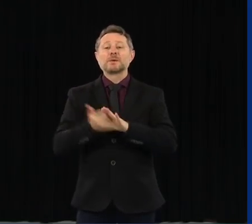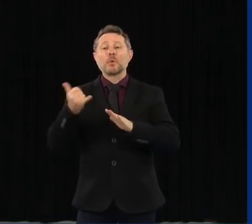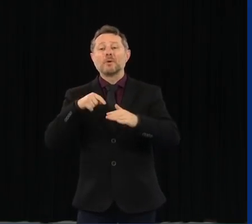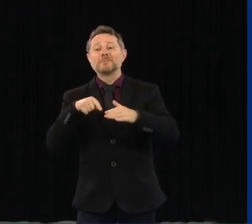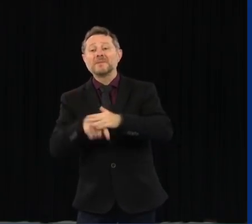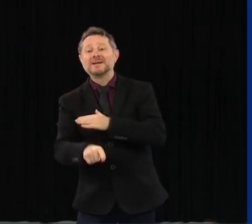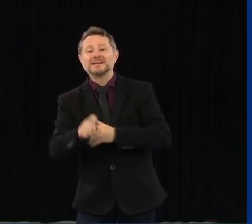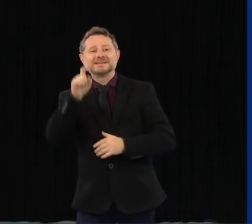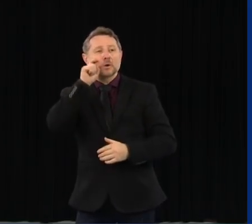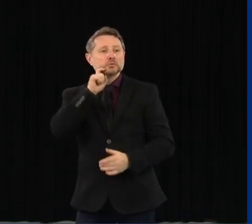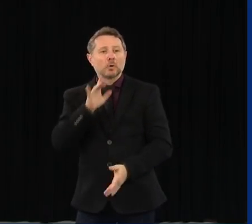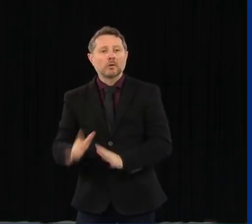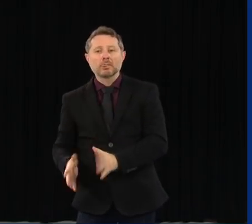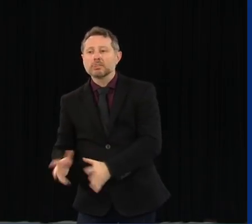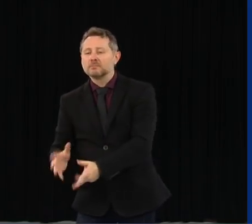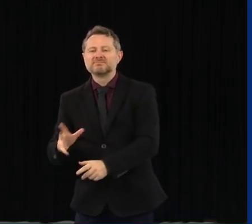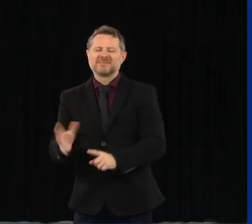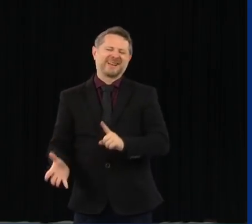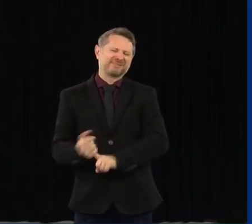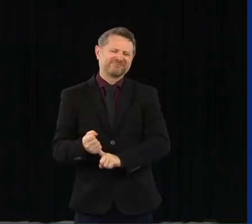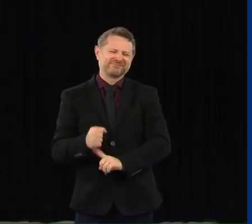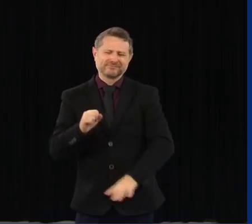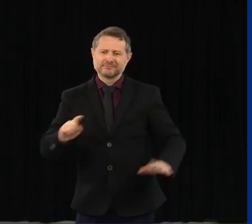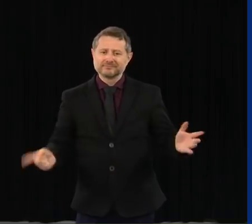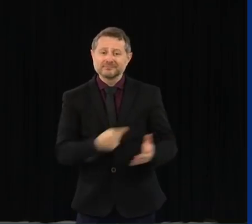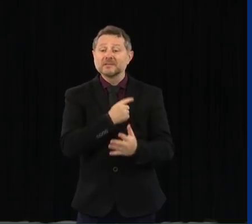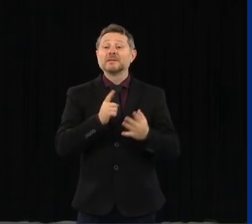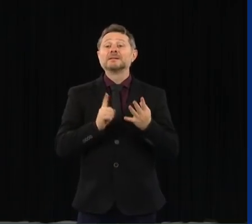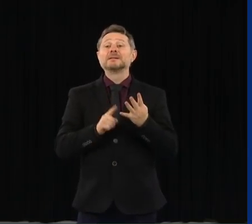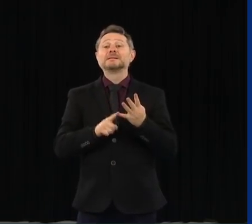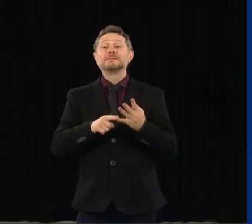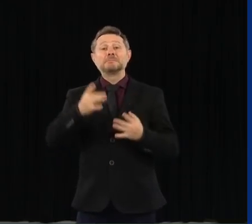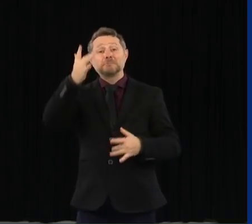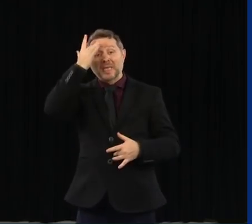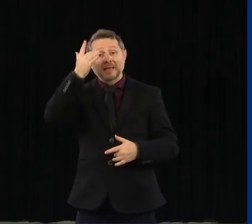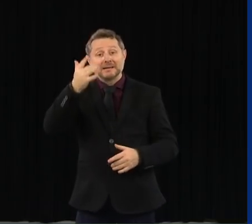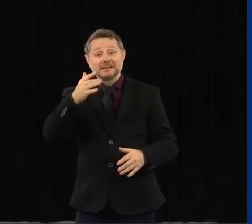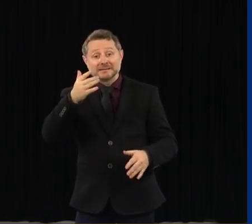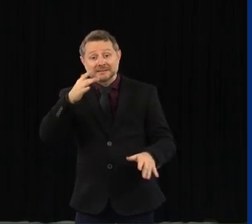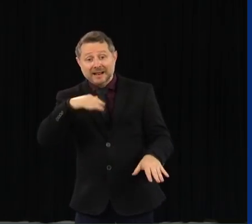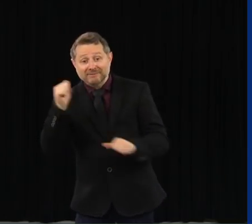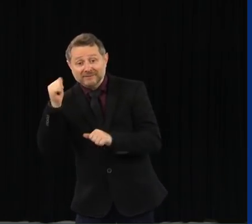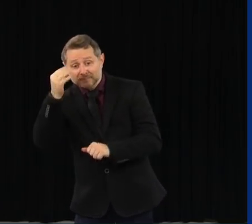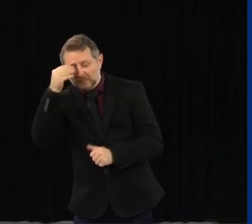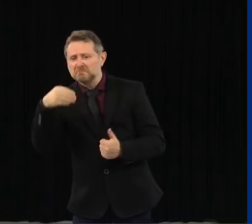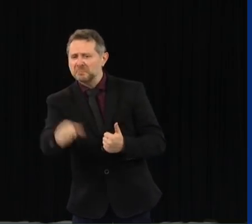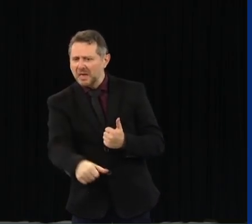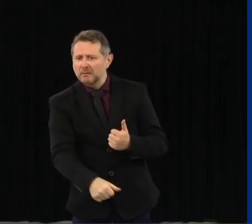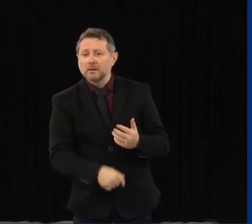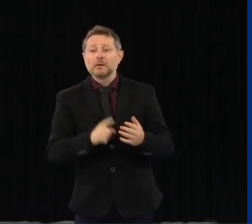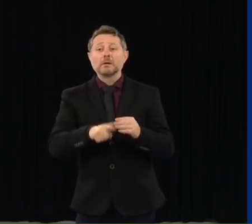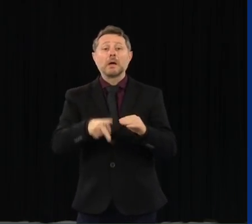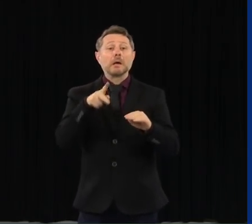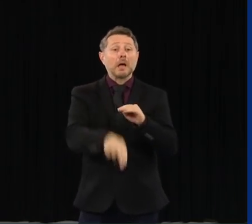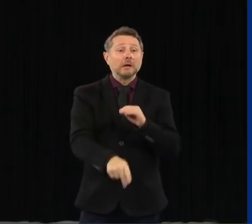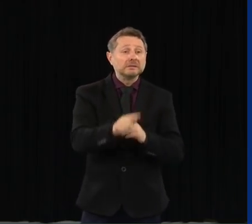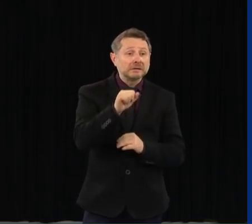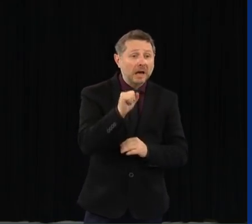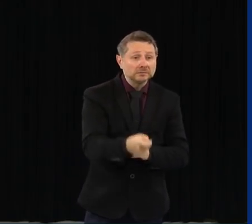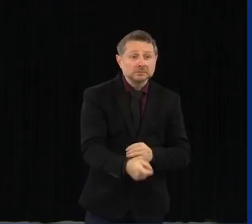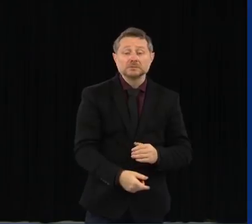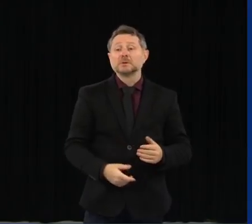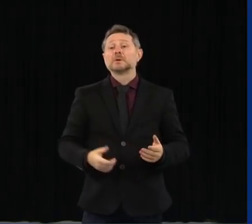offenders, campaign finance reform, paid sick leave, middle-class tax cut, a very aggressive airport